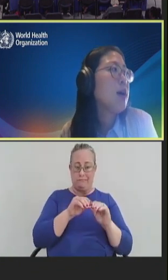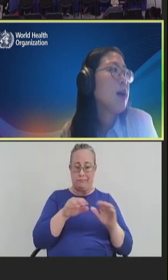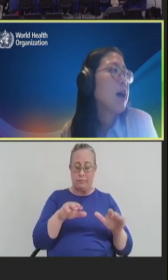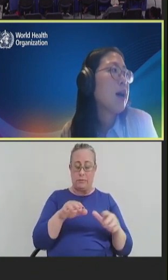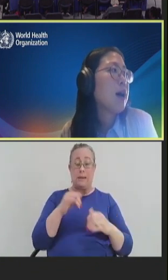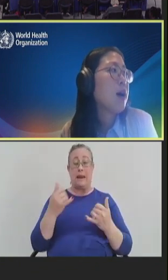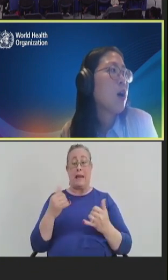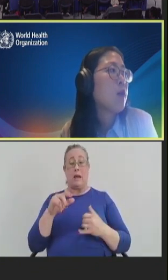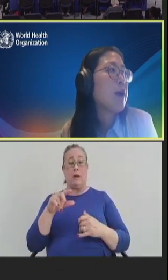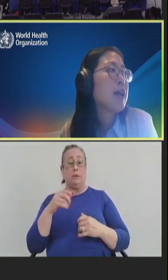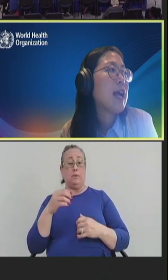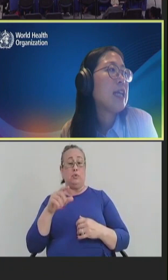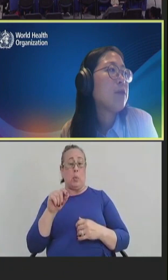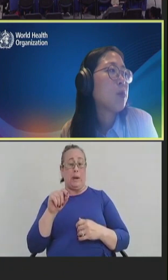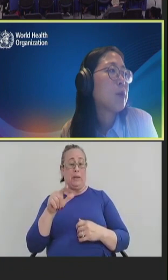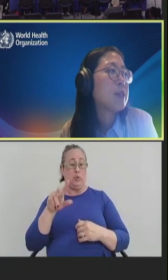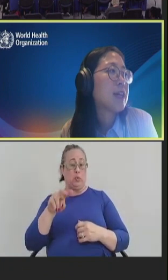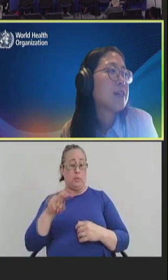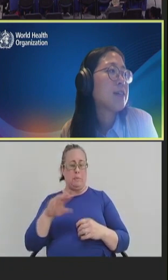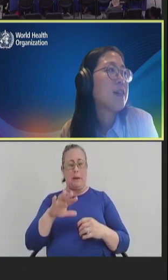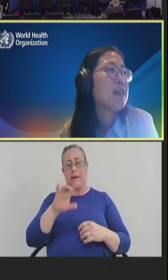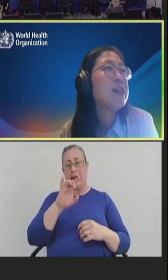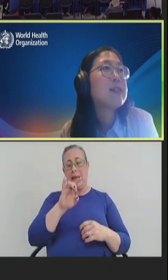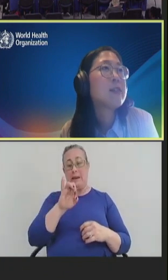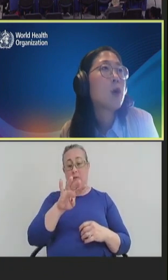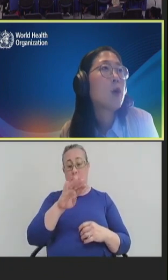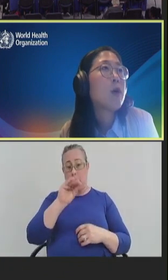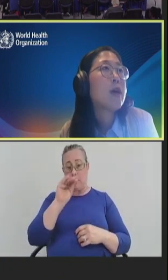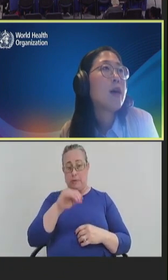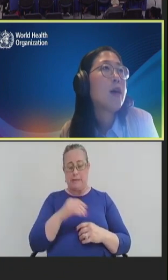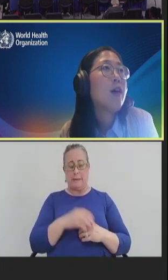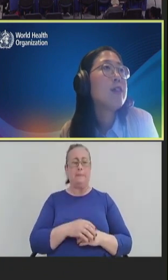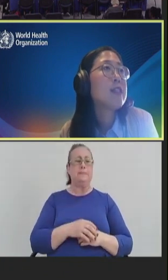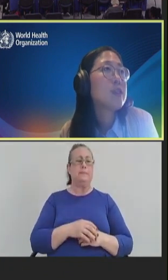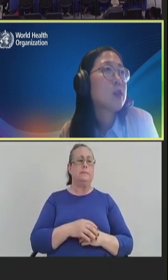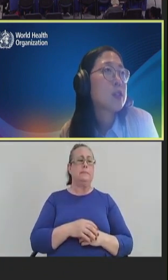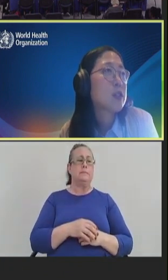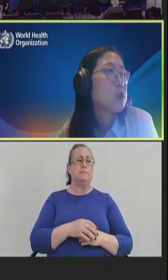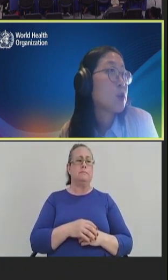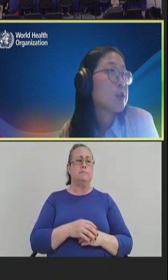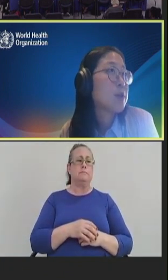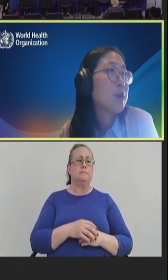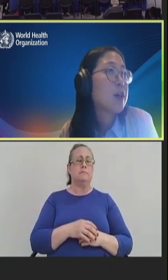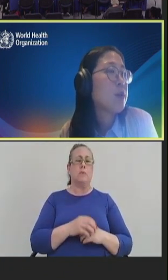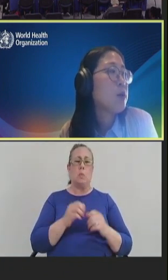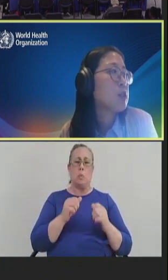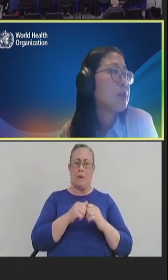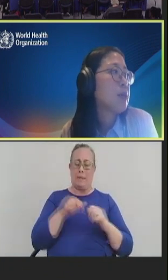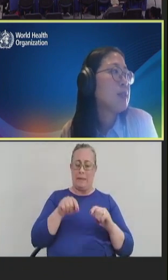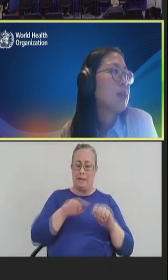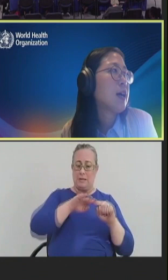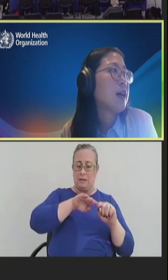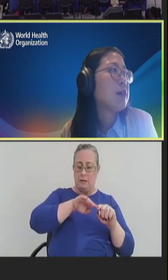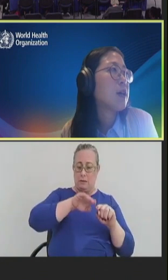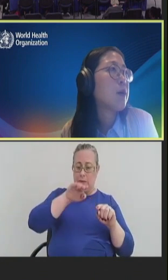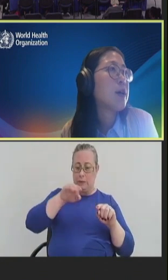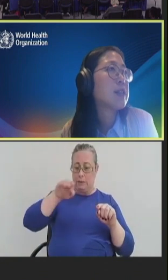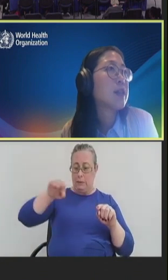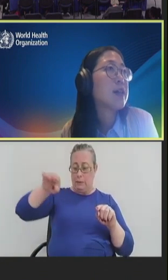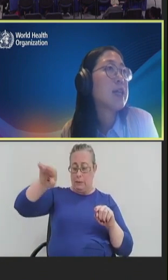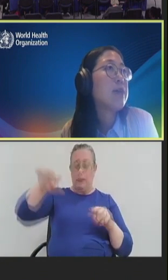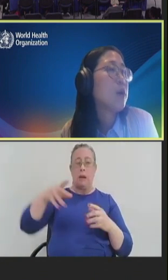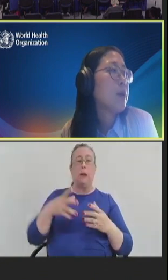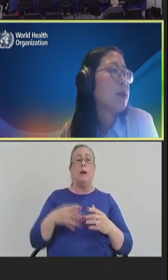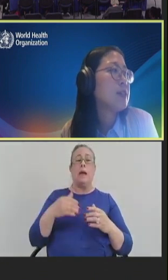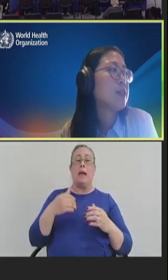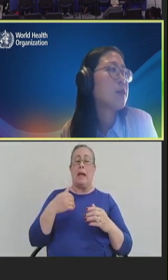2022, around 84%. So along this trajectory towards a remarkable achievement, there was